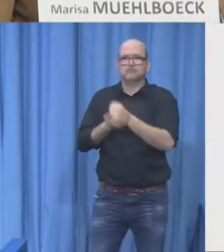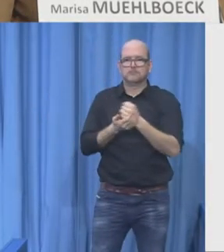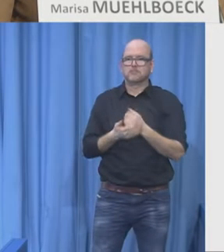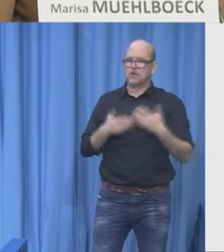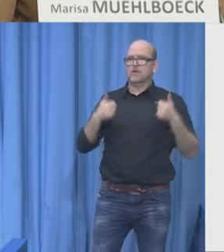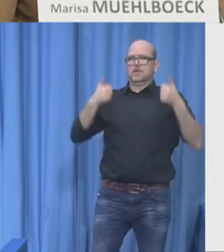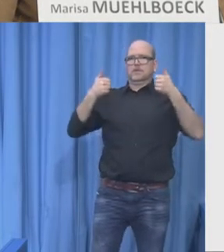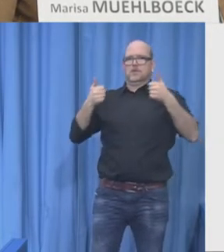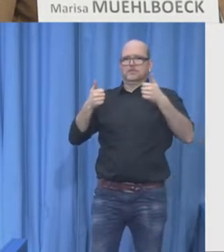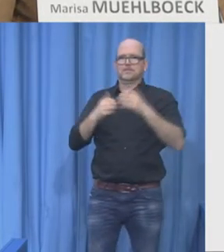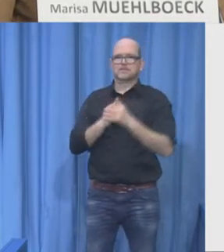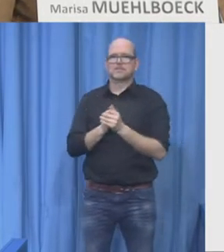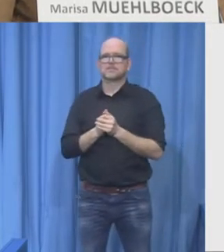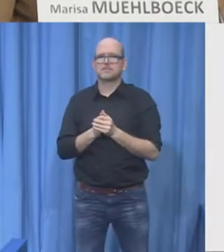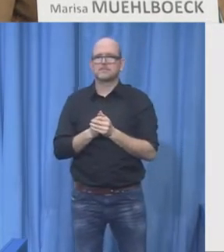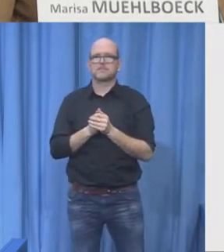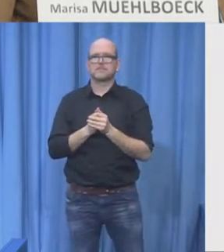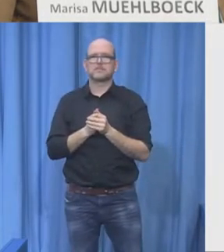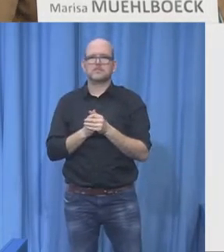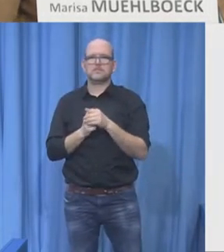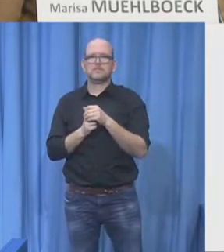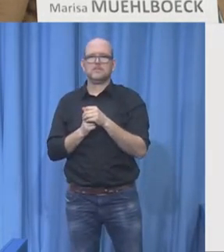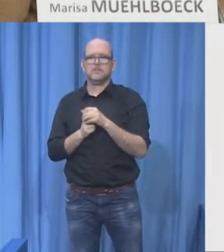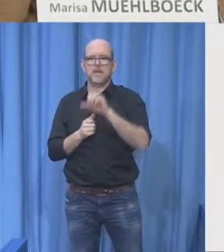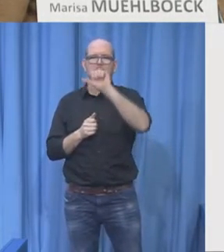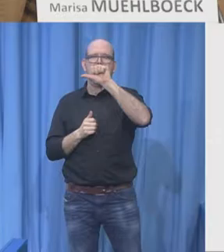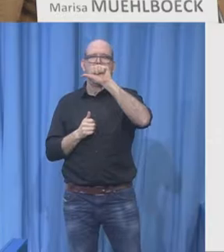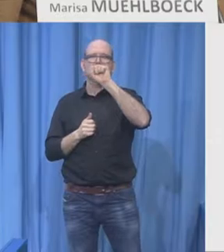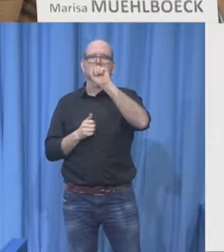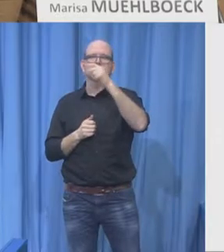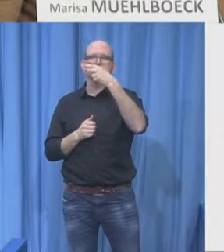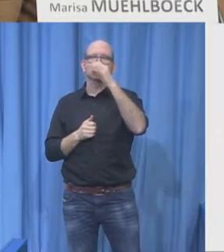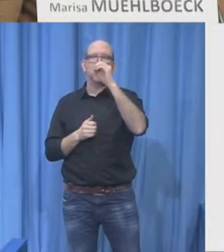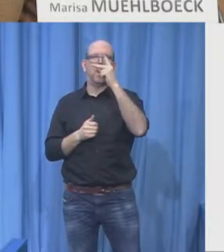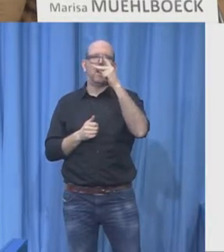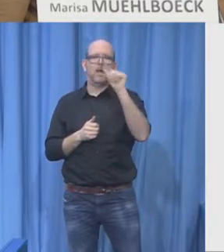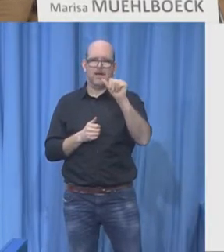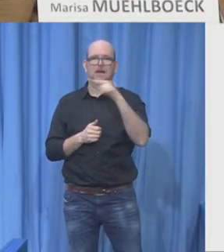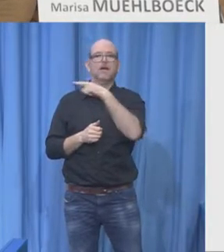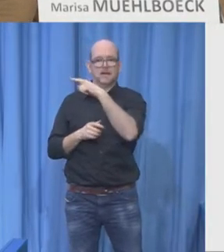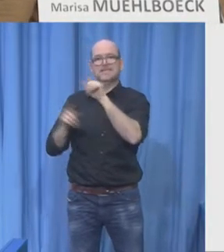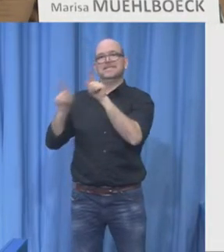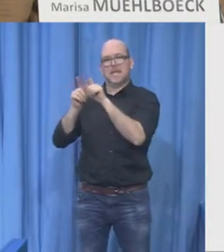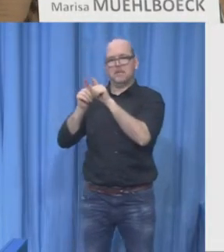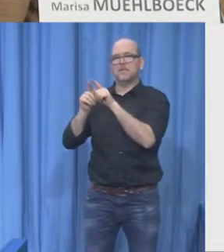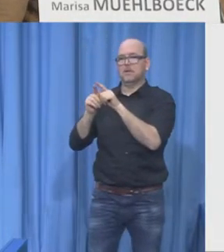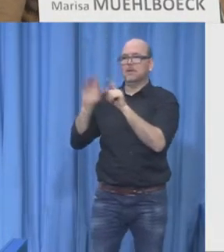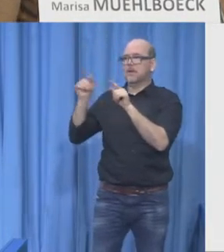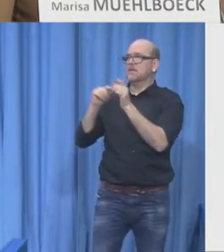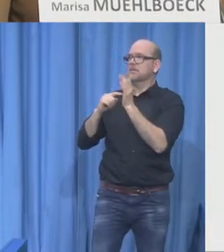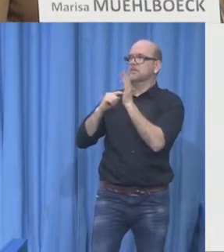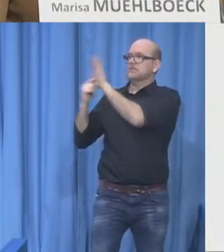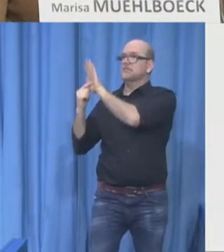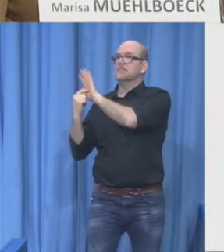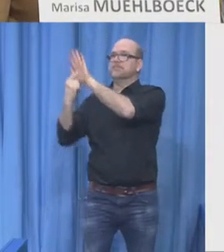in one of our national startup TV shows, which Frank did. And he absolutely